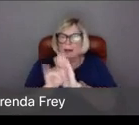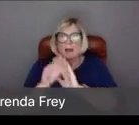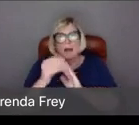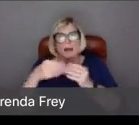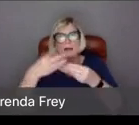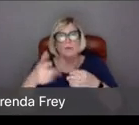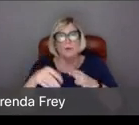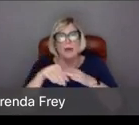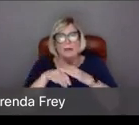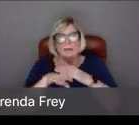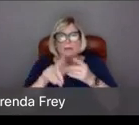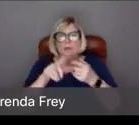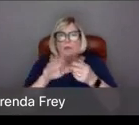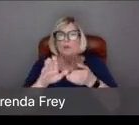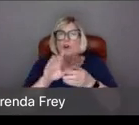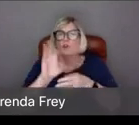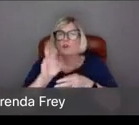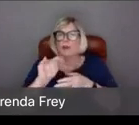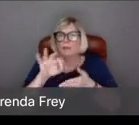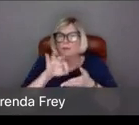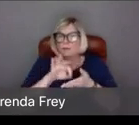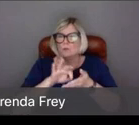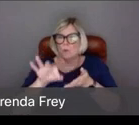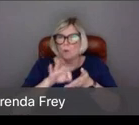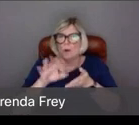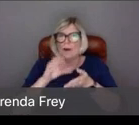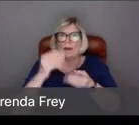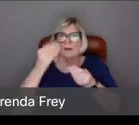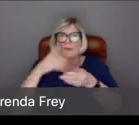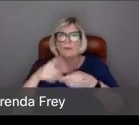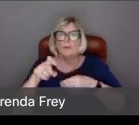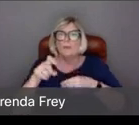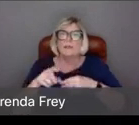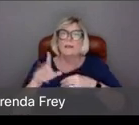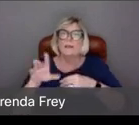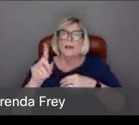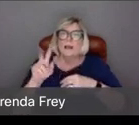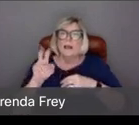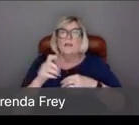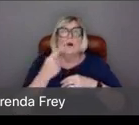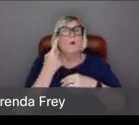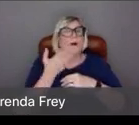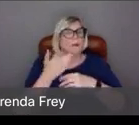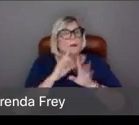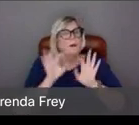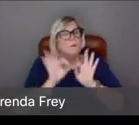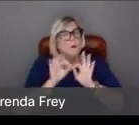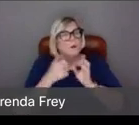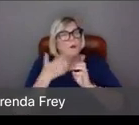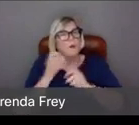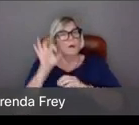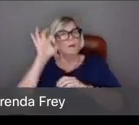your score and information that you need. So we put that information up. Oh, go ahead, Dave. One note that's really important there, Emily, is